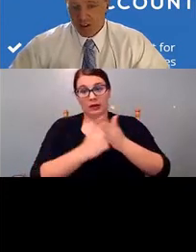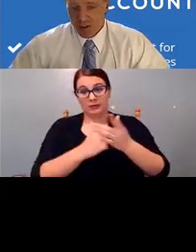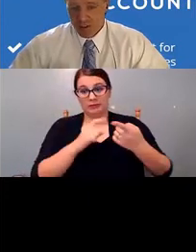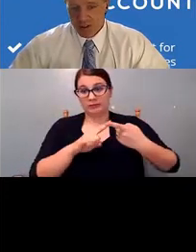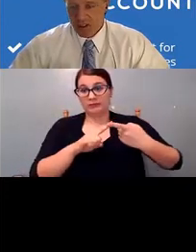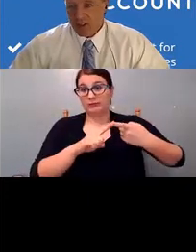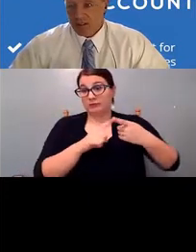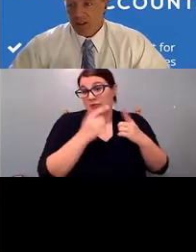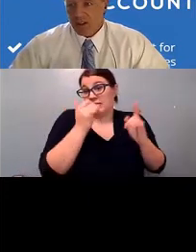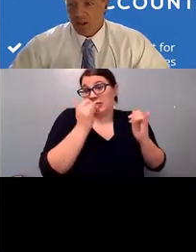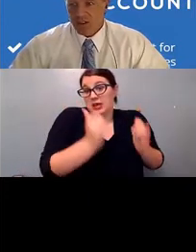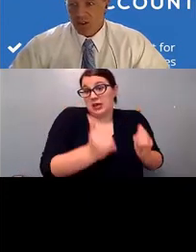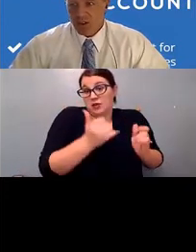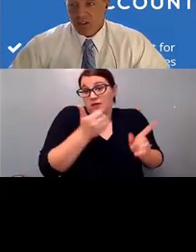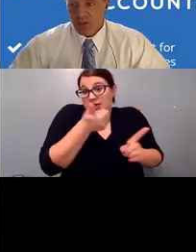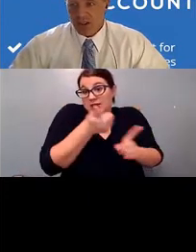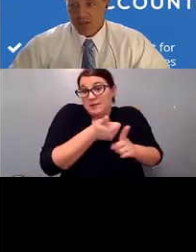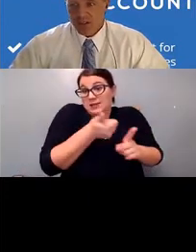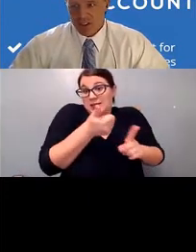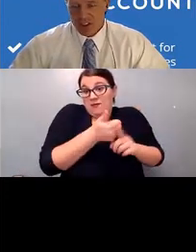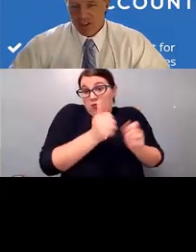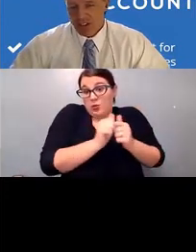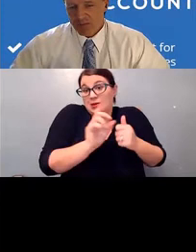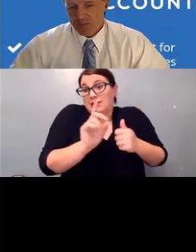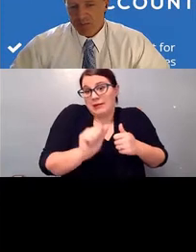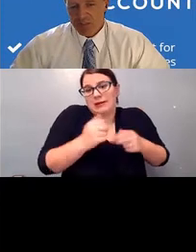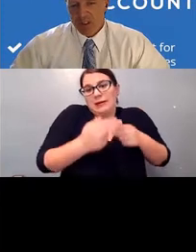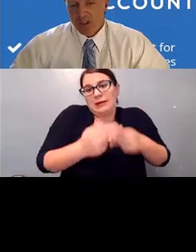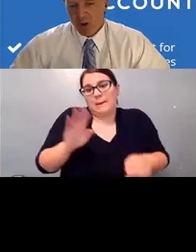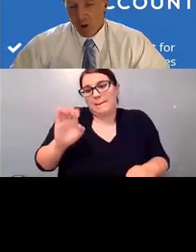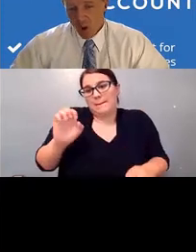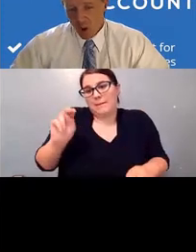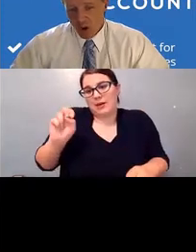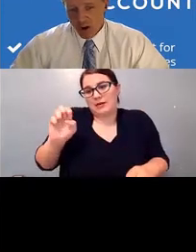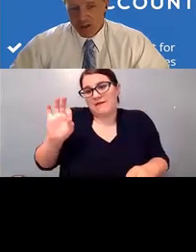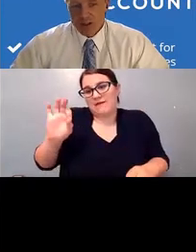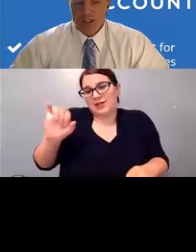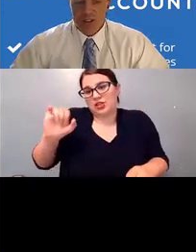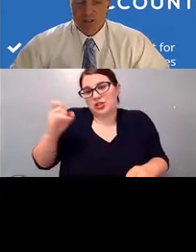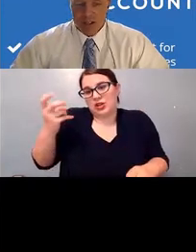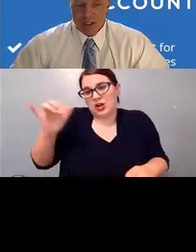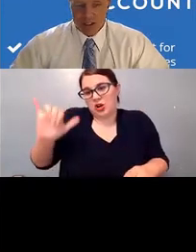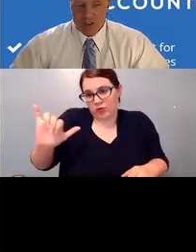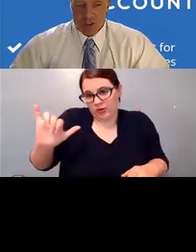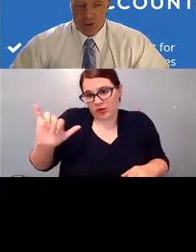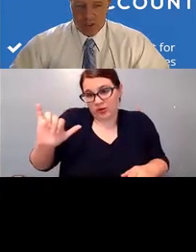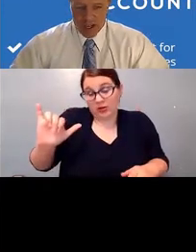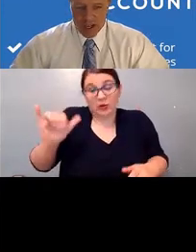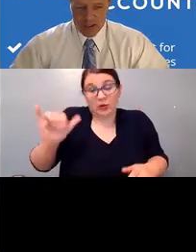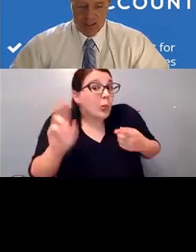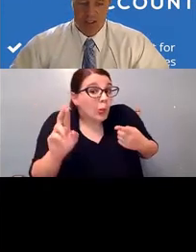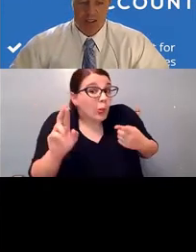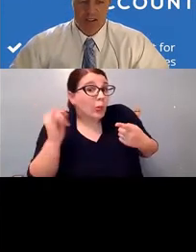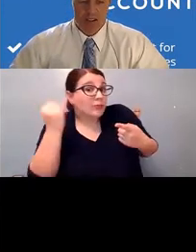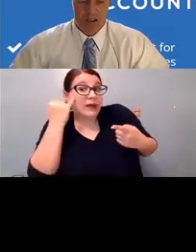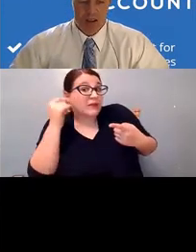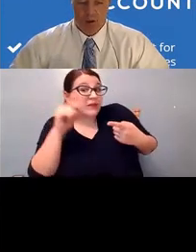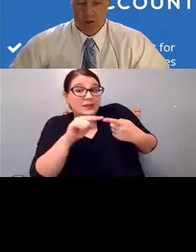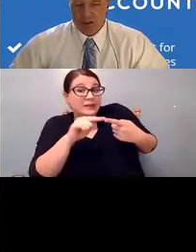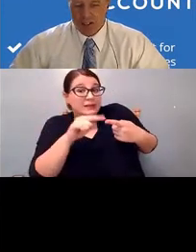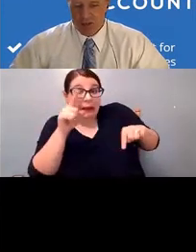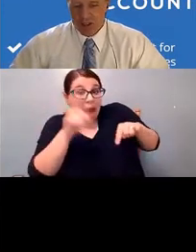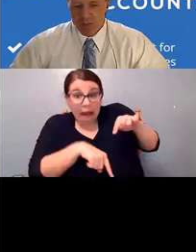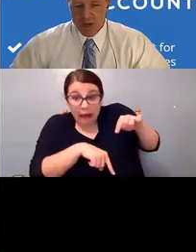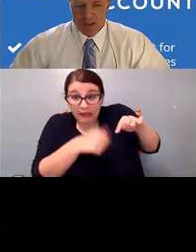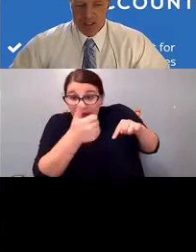with a disability, otherwise known as the beneficiary, or if that individual can't or